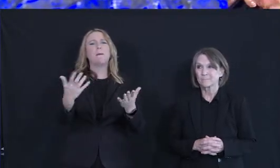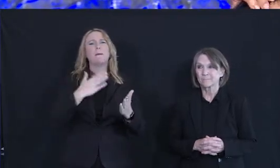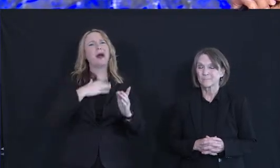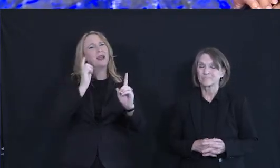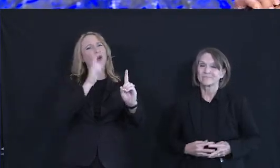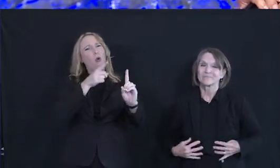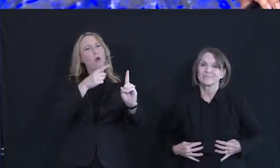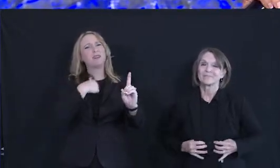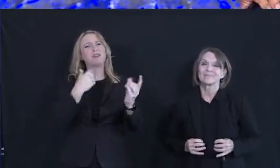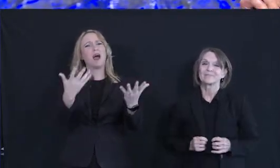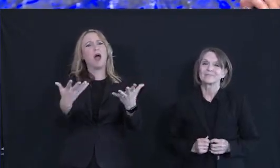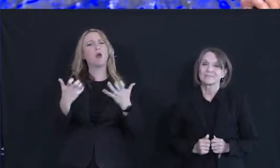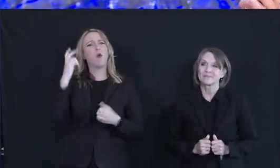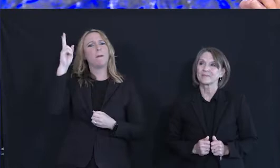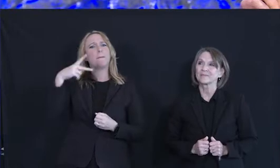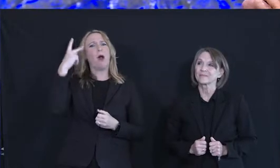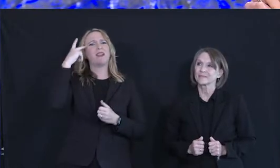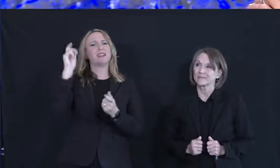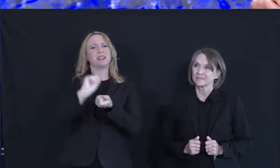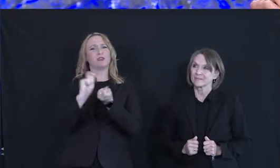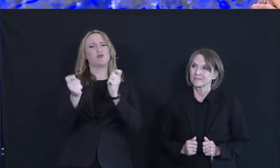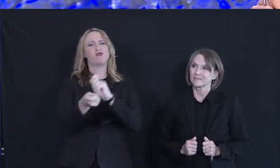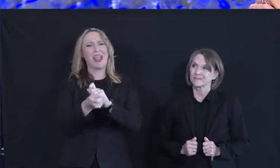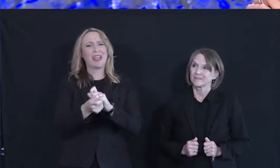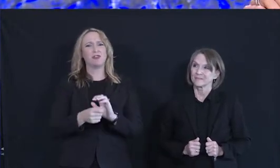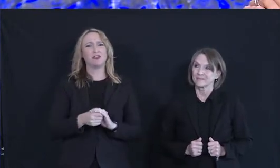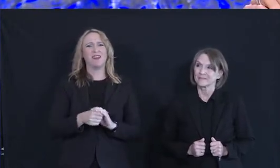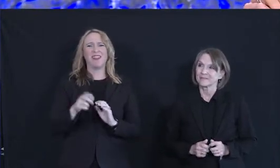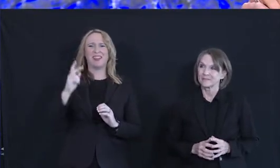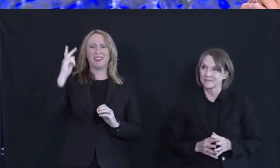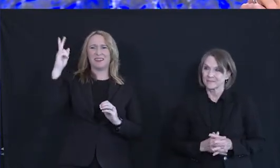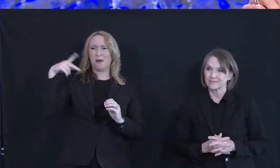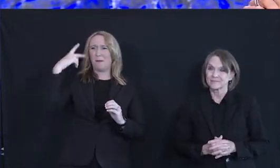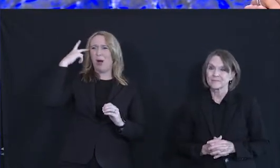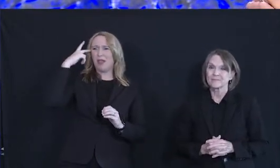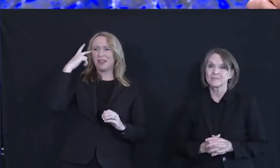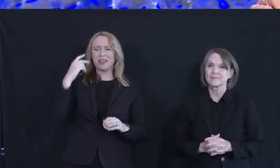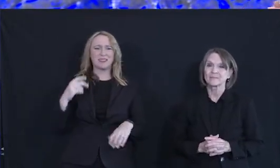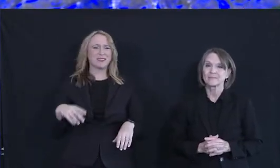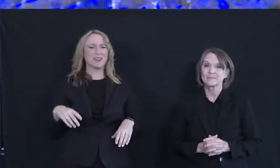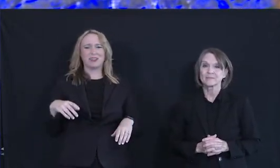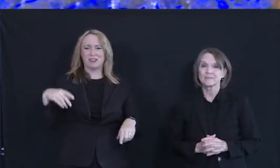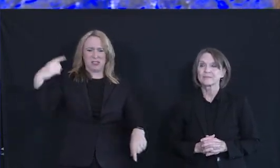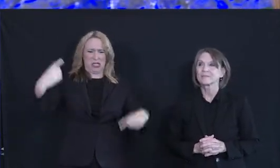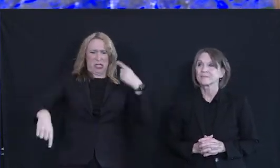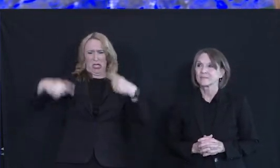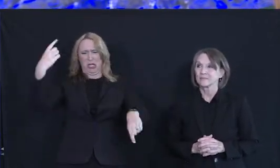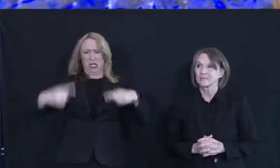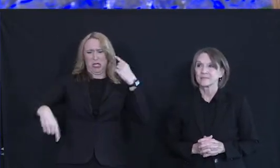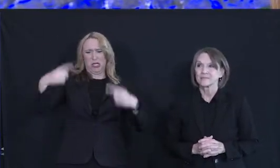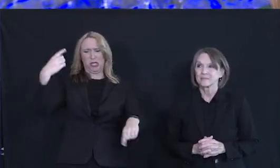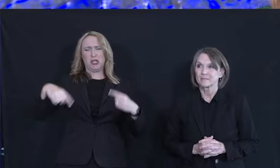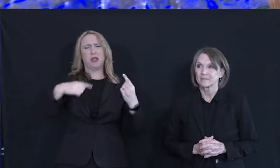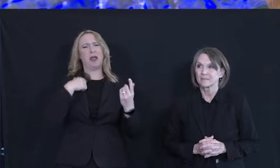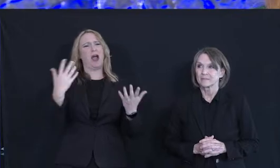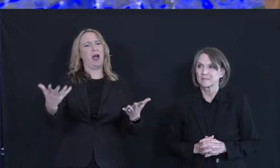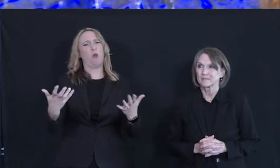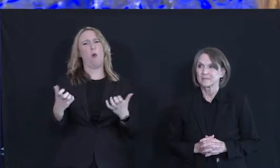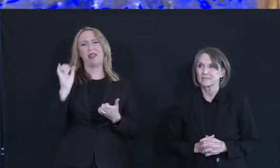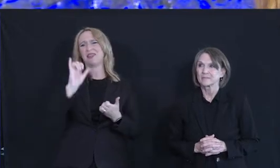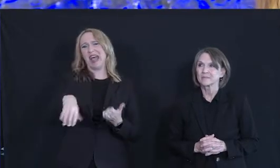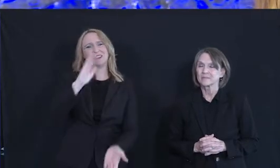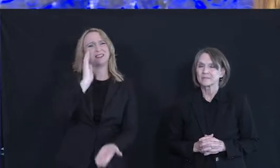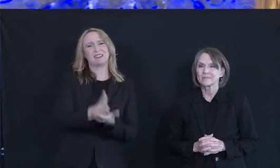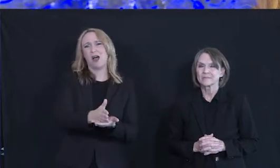and I think if it did the partisanship and bickering you see right now across this country would go away but right now you have people